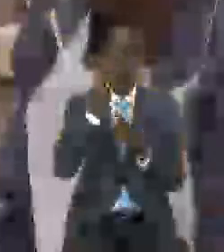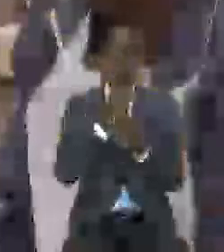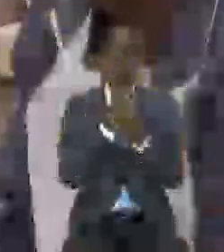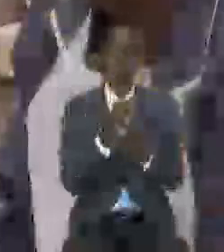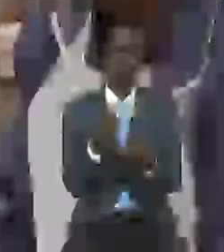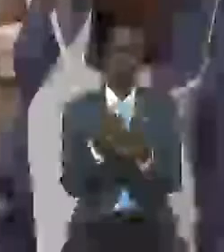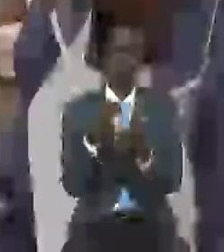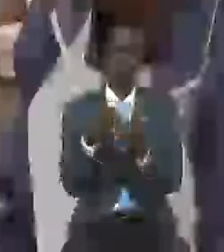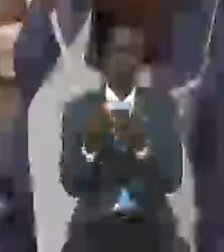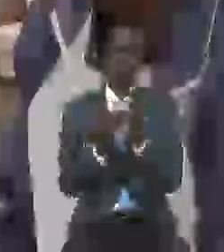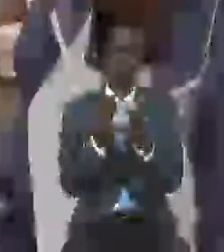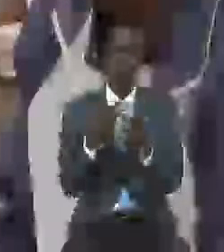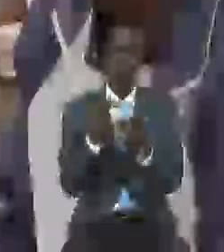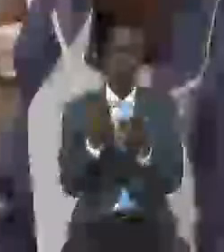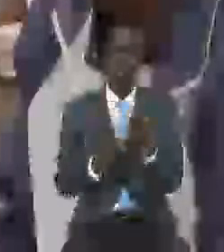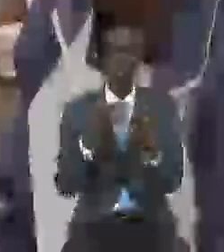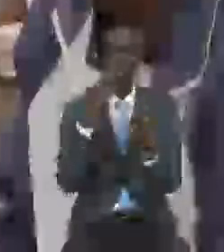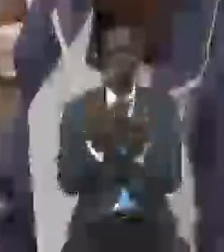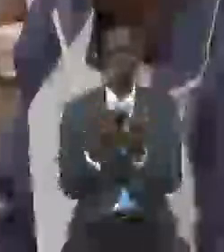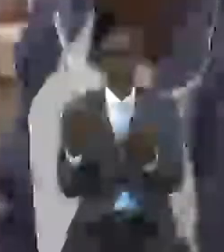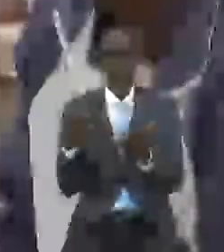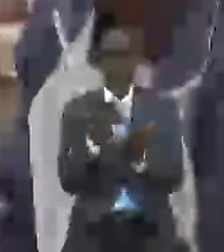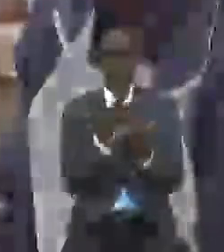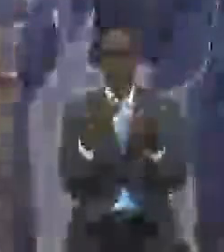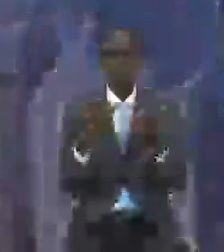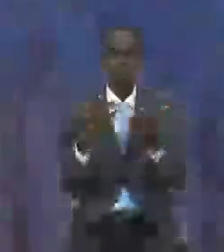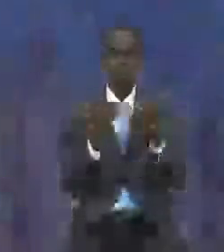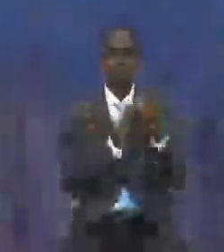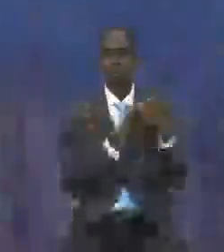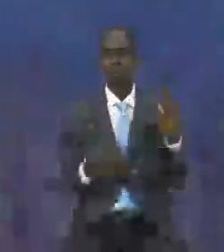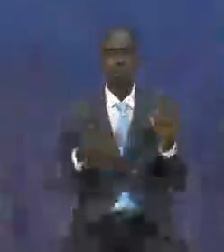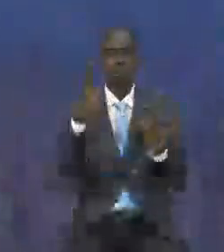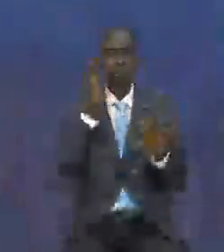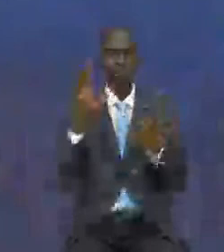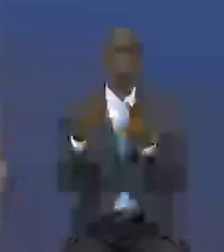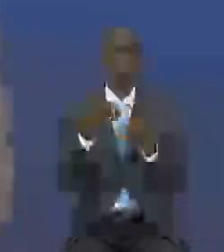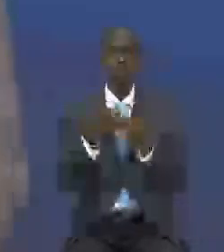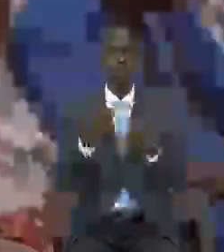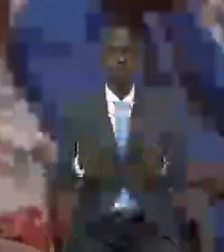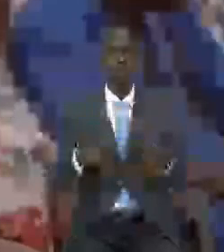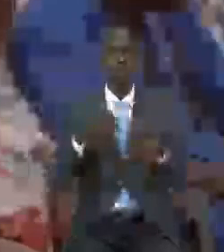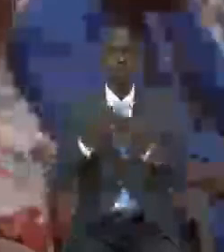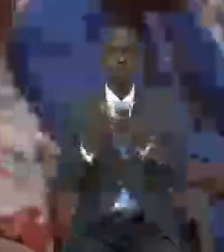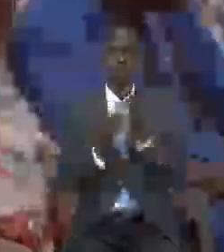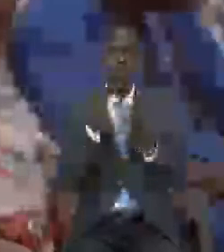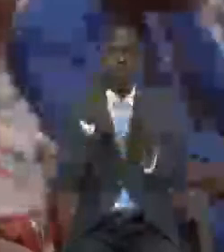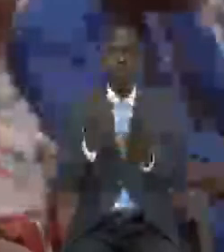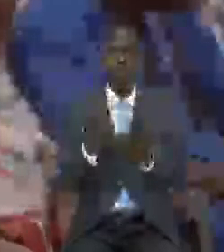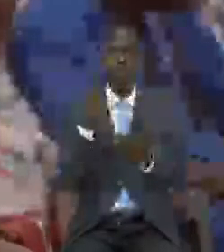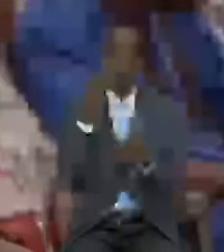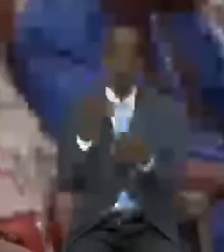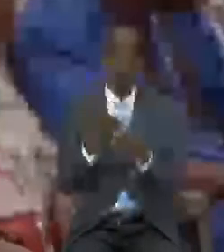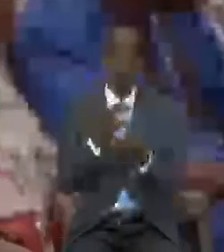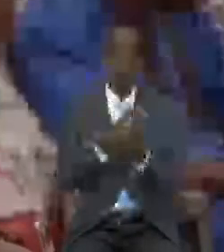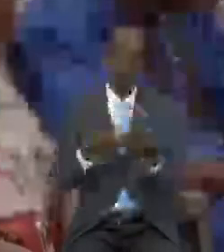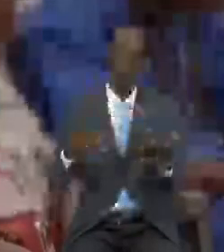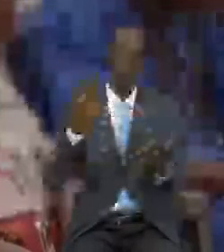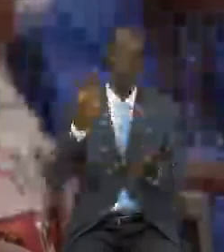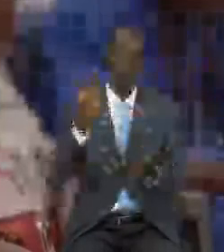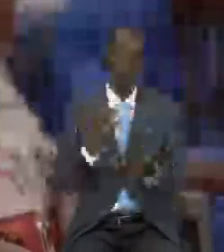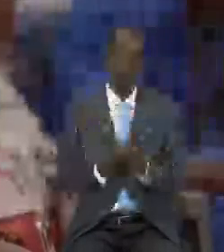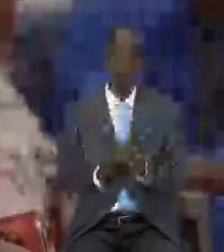every good thing you desire, the Lord will do in your life in Jesus' name. Look at verse 8. It says in verse